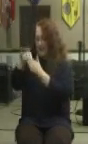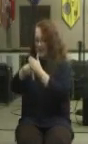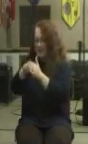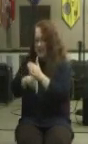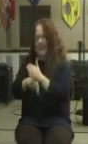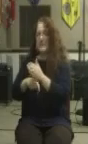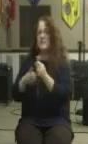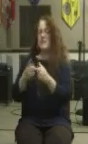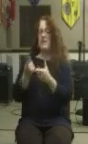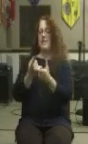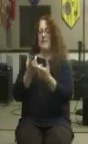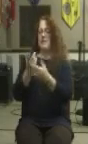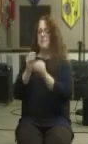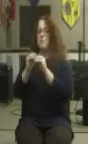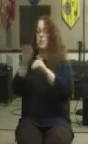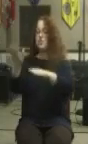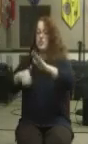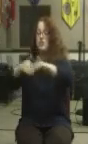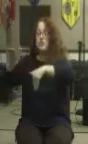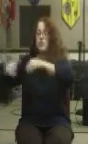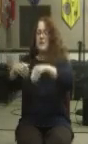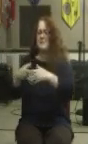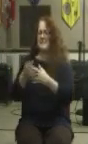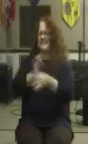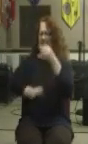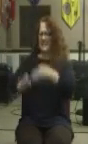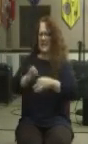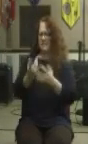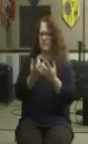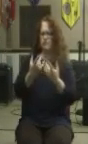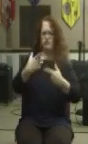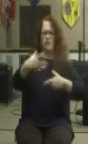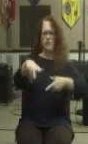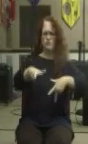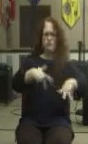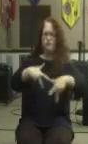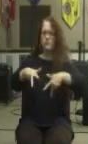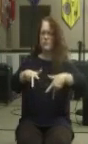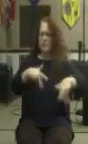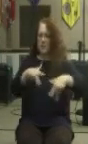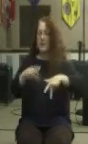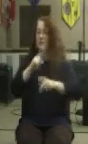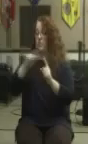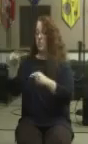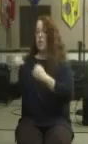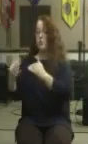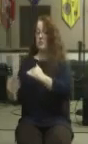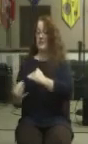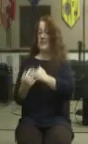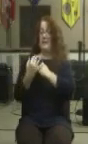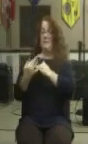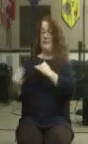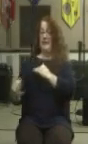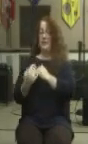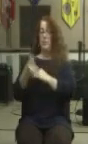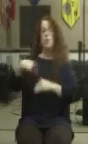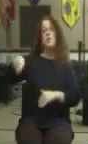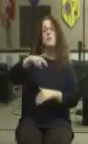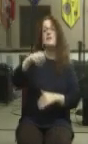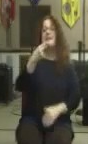deeper. It's time for you to learn how to swim and stop trying to walk. Because, you know, if you've gone to the